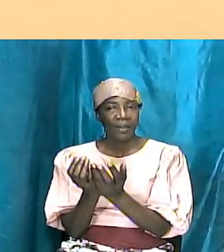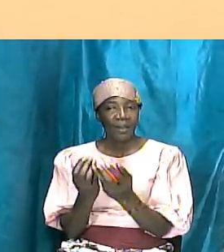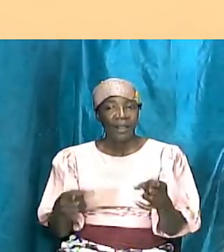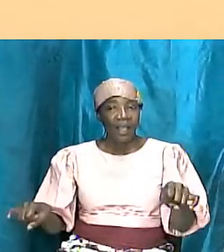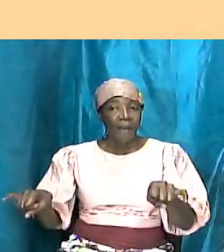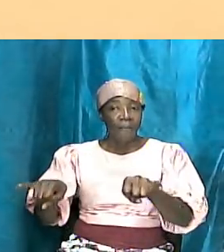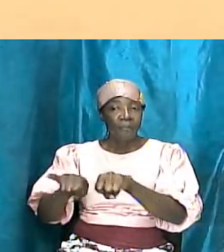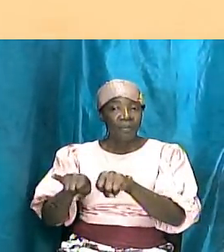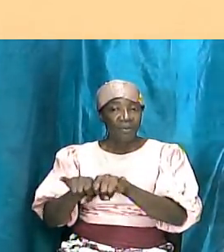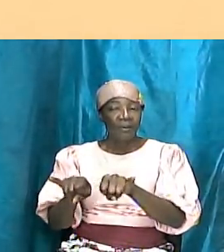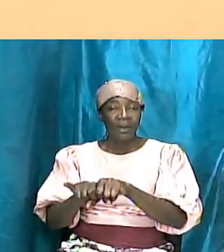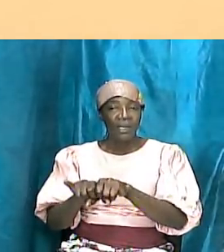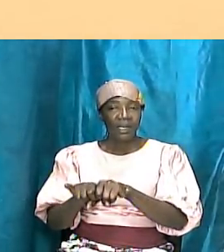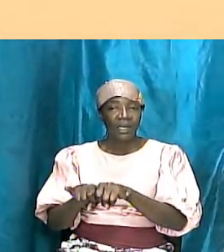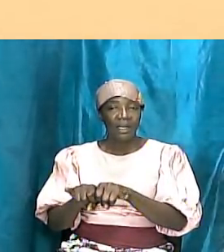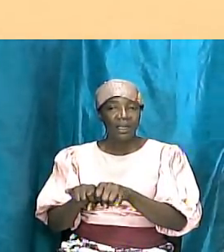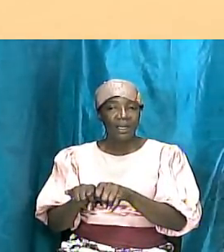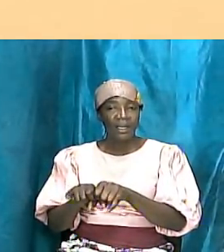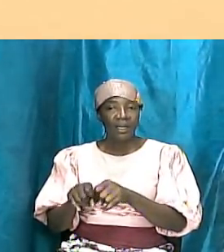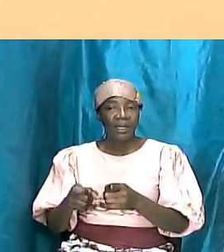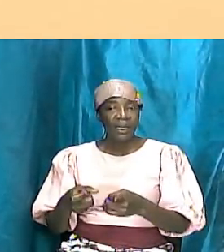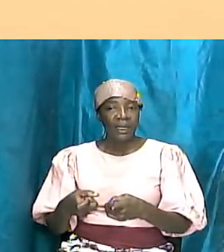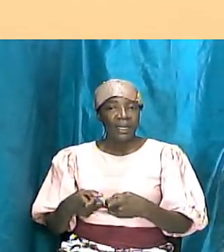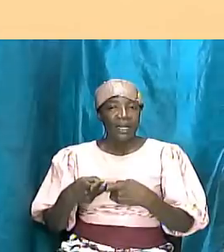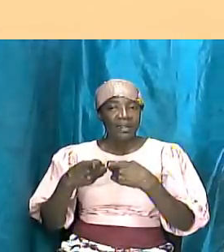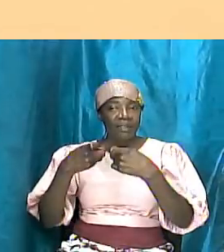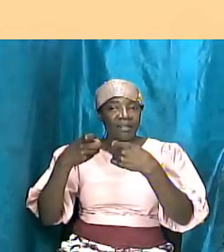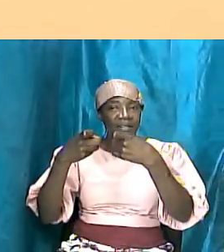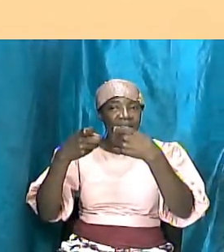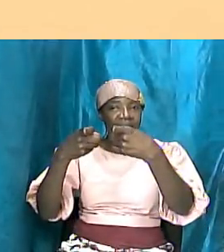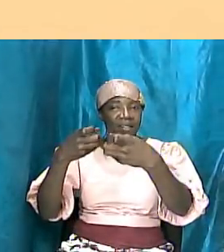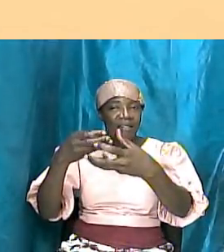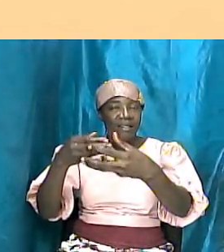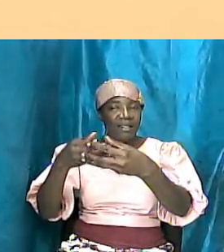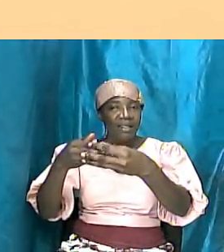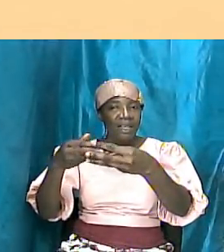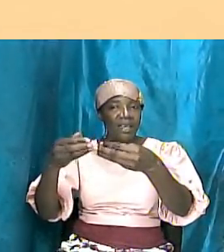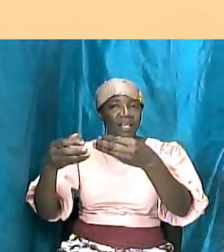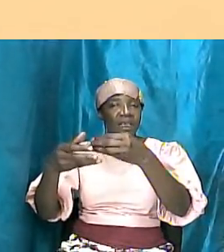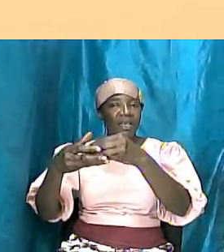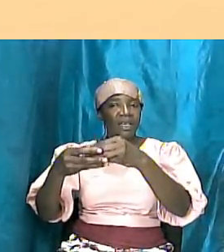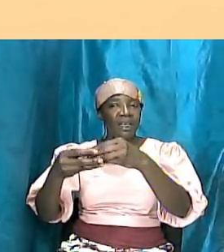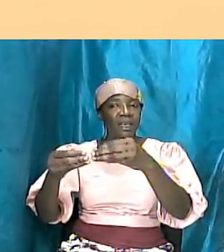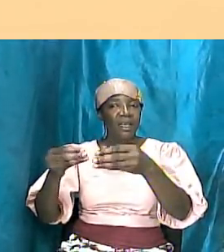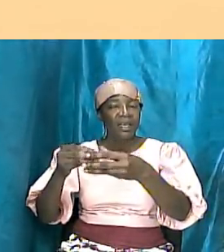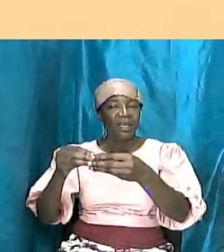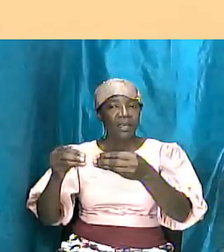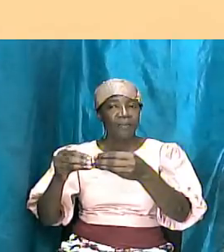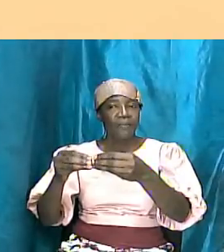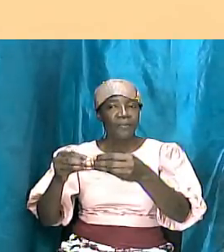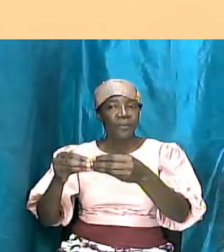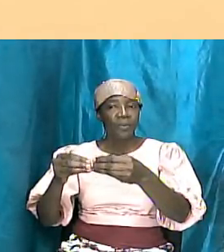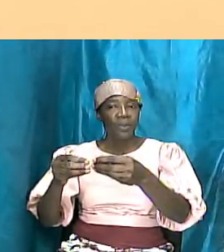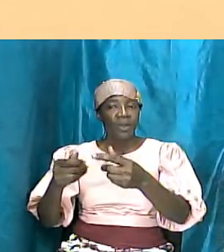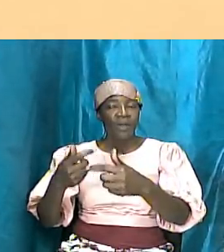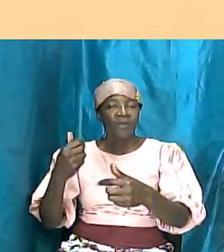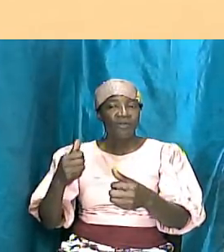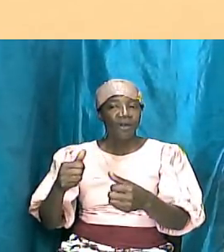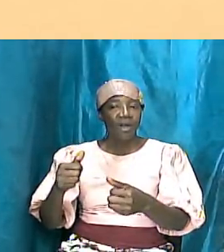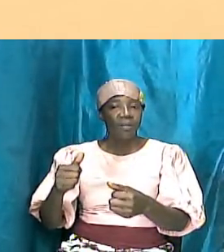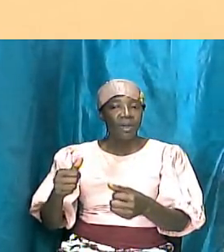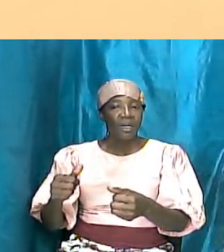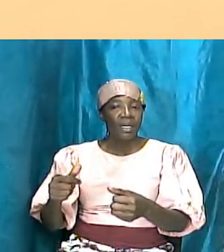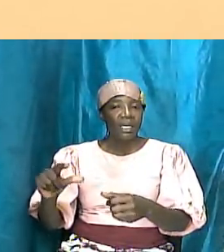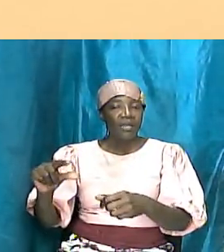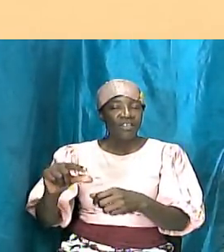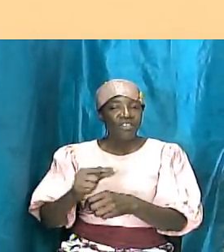from Genesis, because the fall came early in Genesis, and everything after that was dealing with